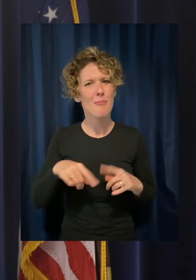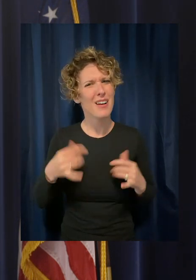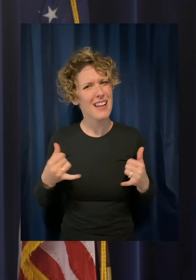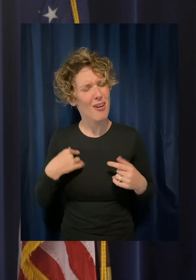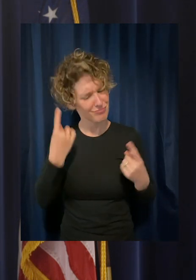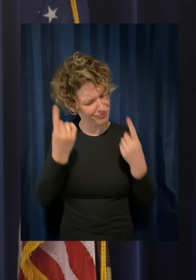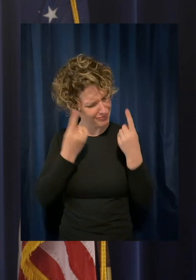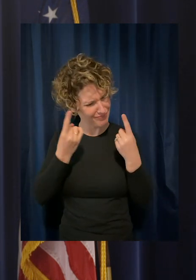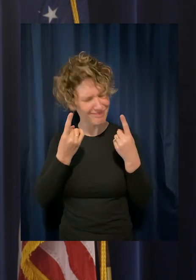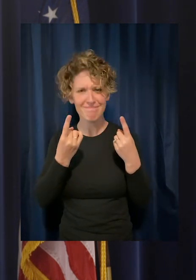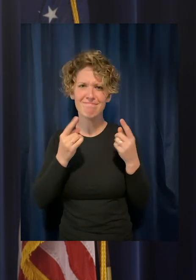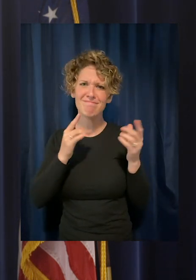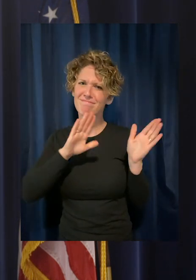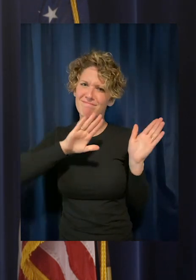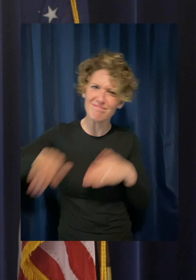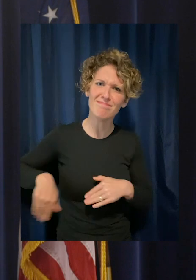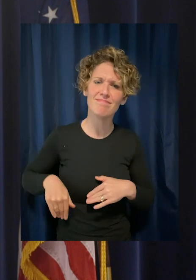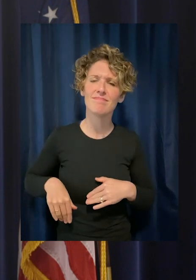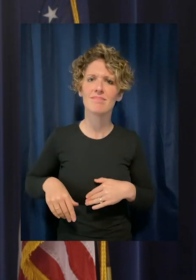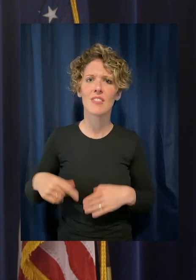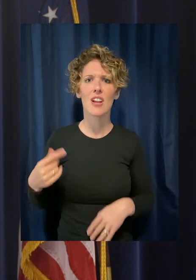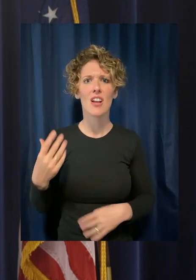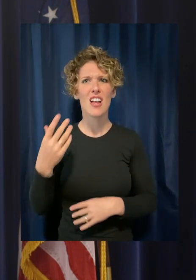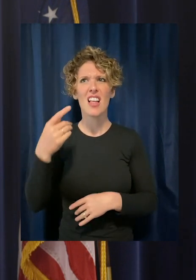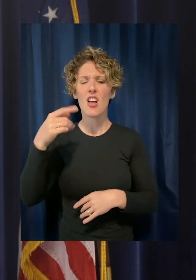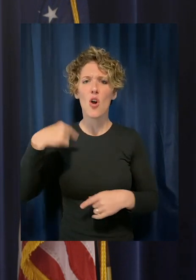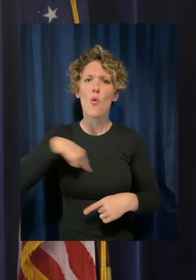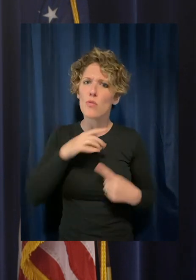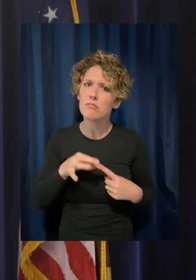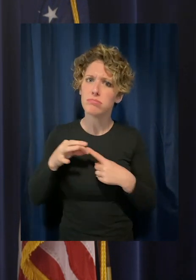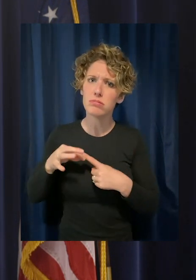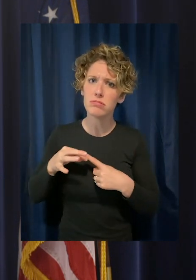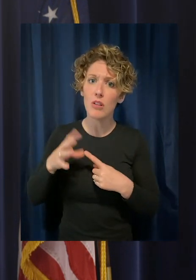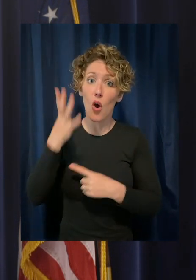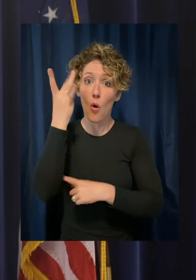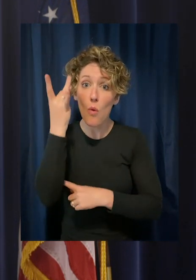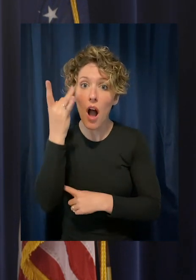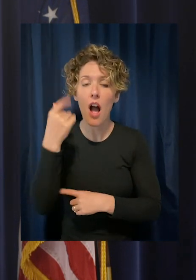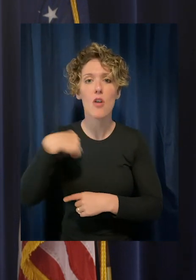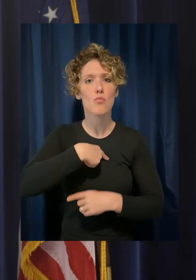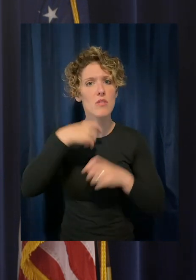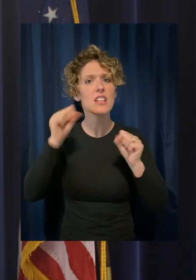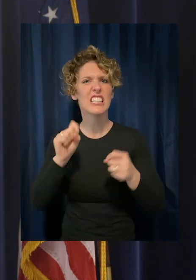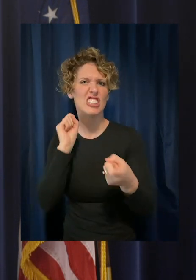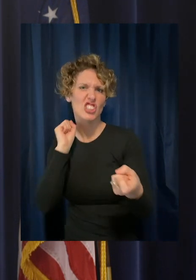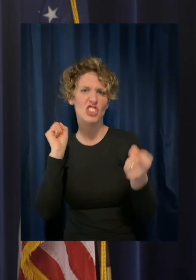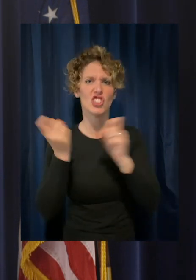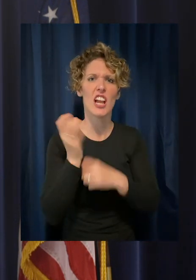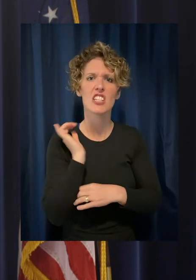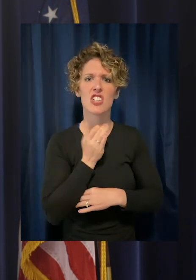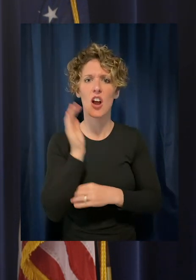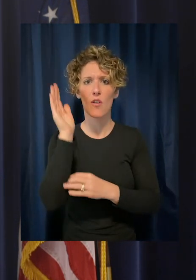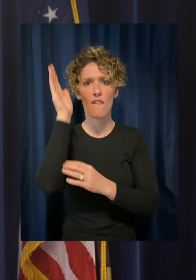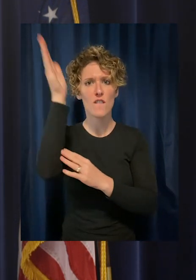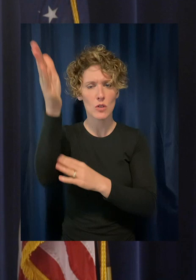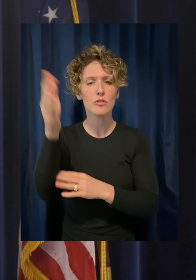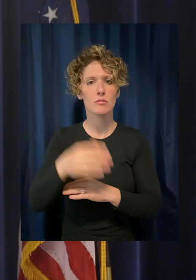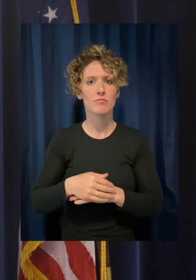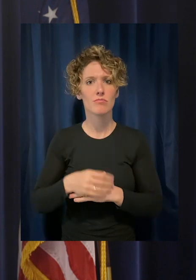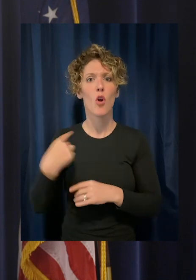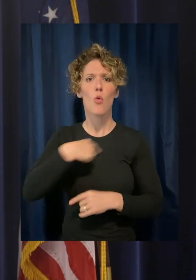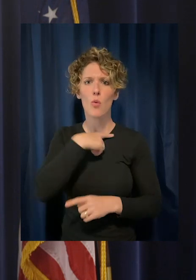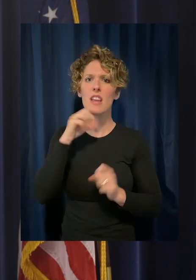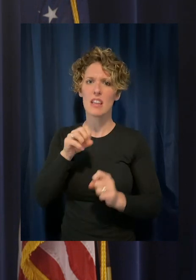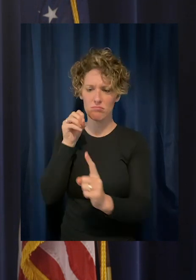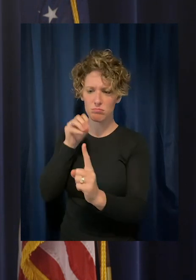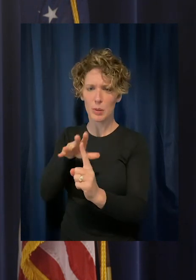world will be different because of this moment, and we have the power to define it. So while COVID-19 is an unprecedented and scary crisis, it is also a